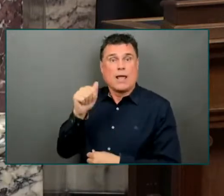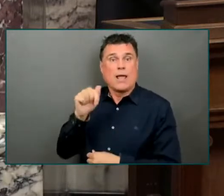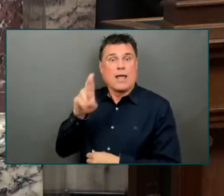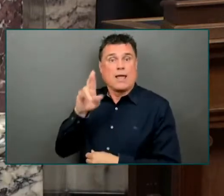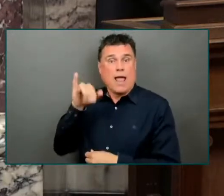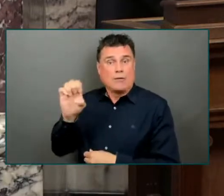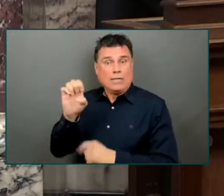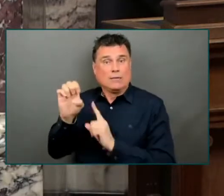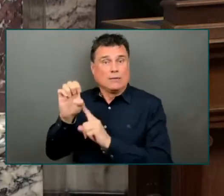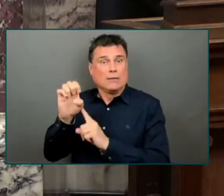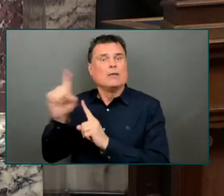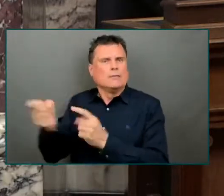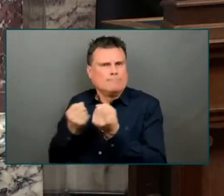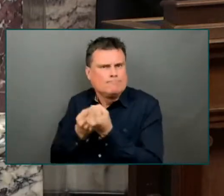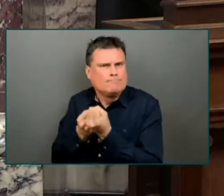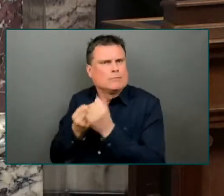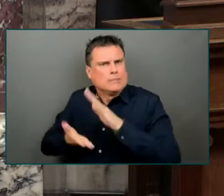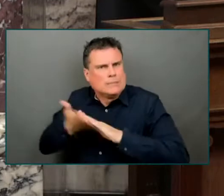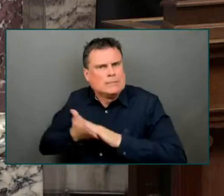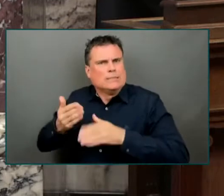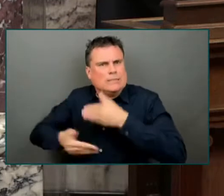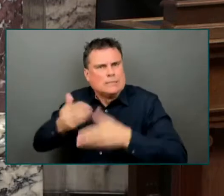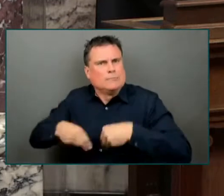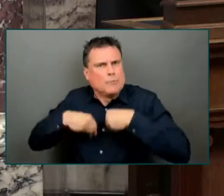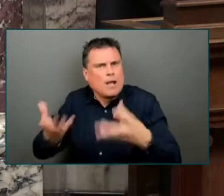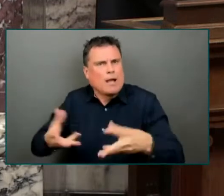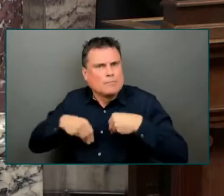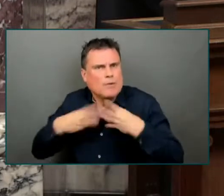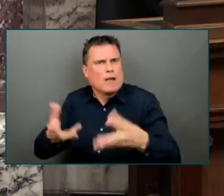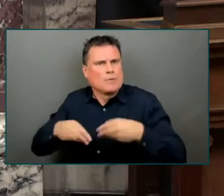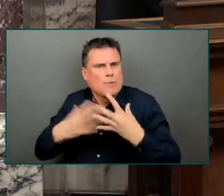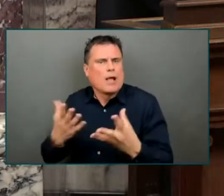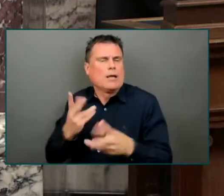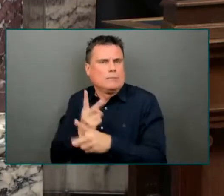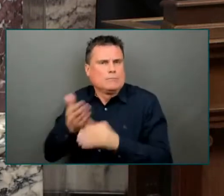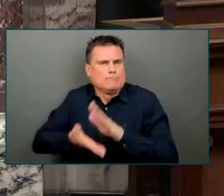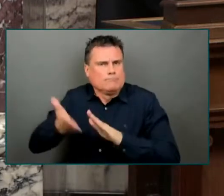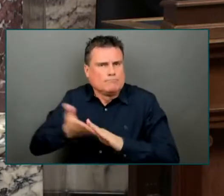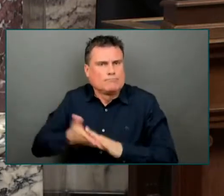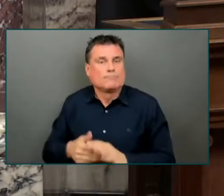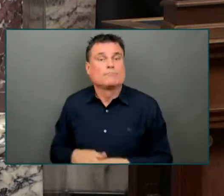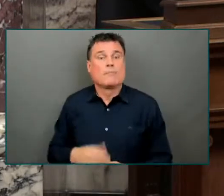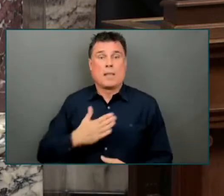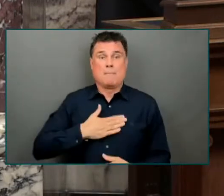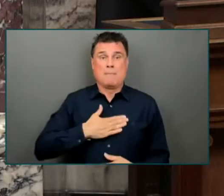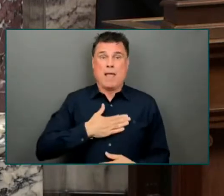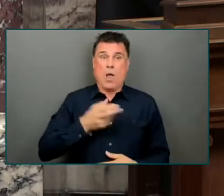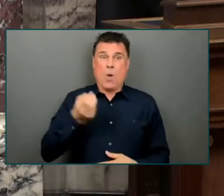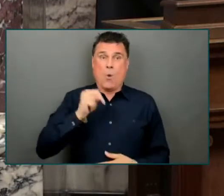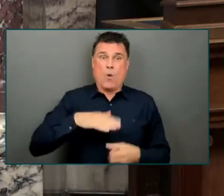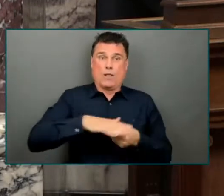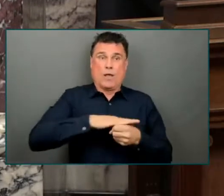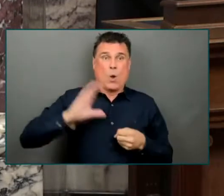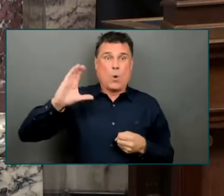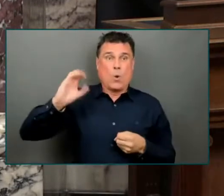programs. In my own community of Coquitlam, Novo Textiles went from producing dog beds to becoming